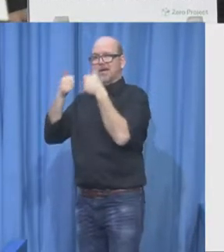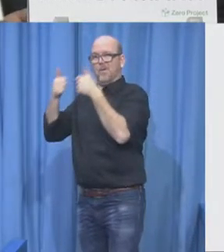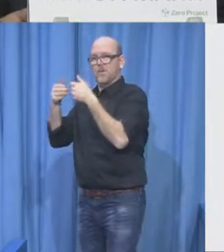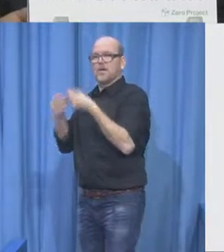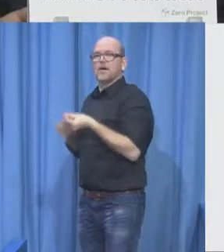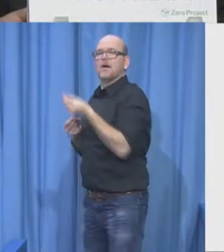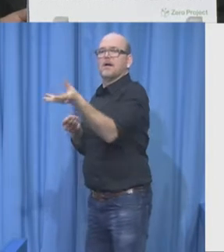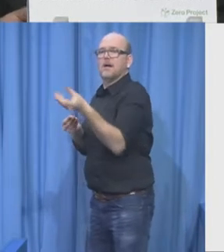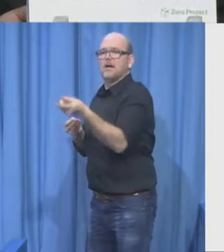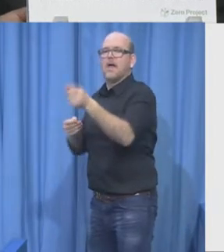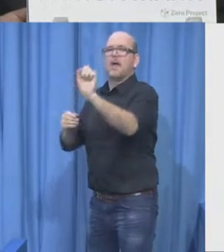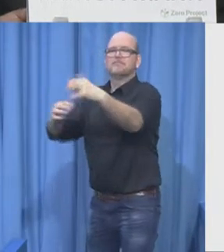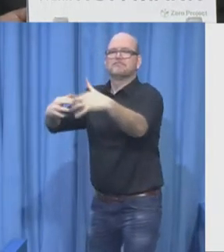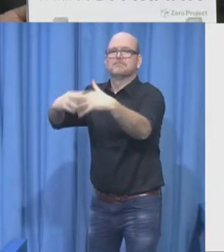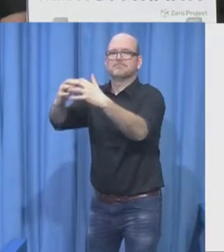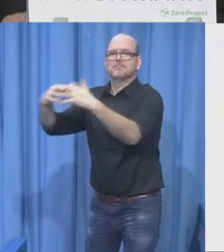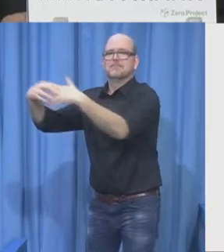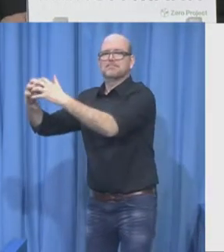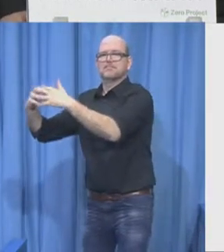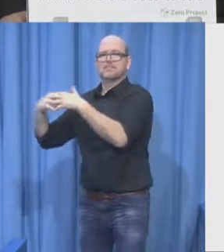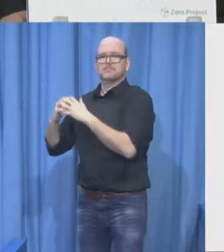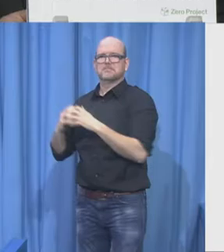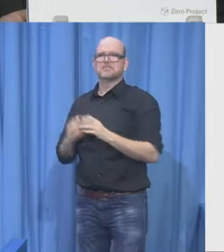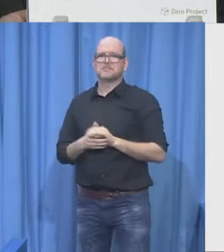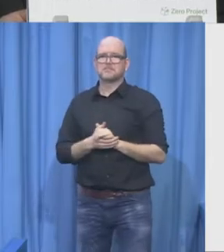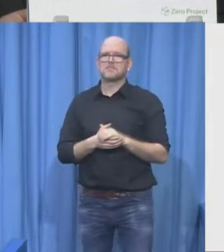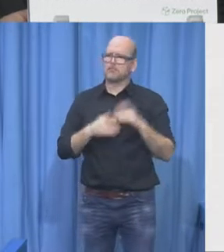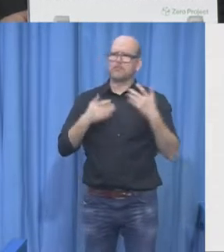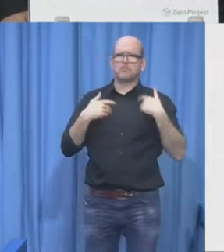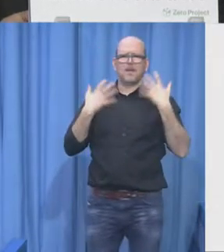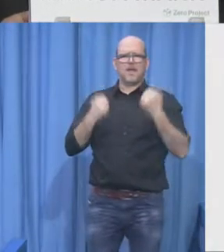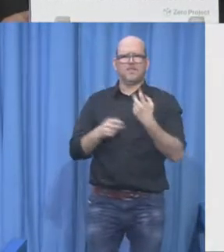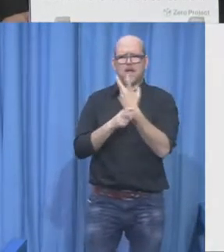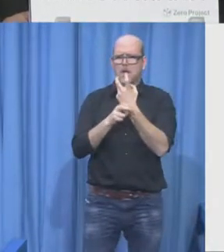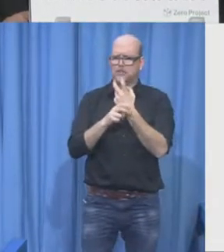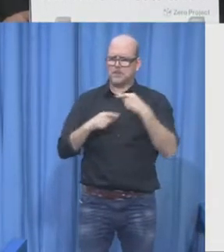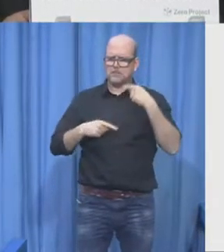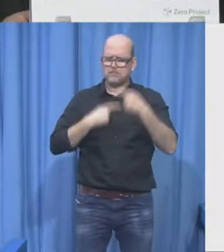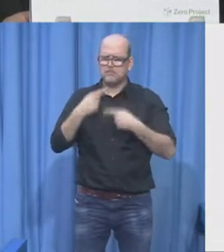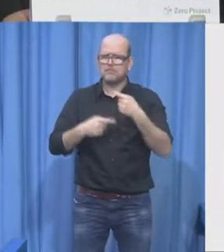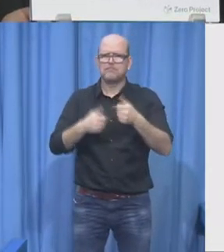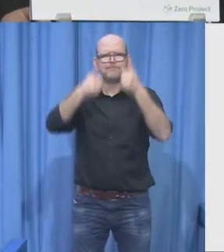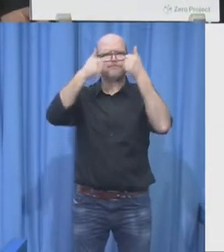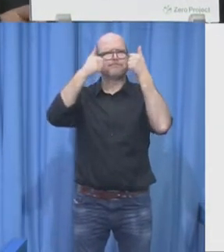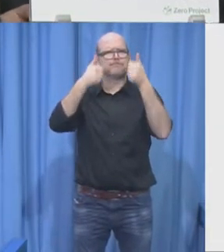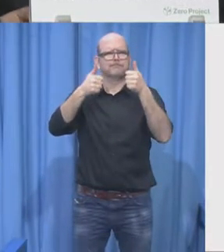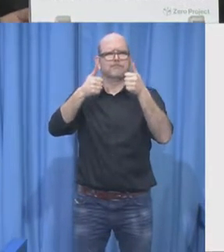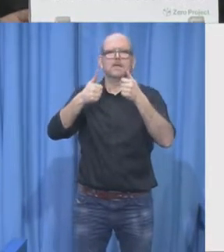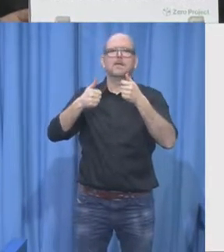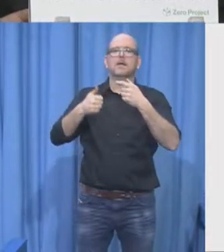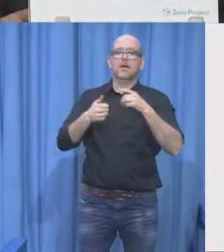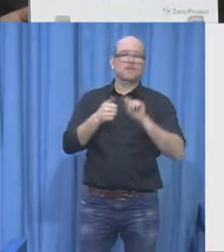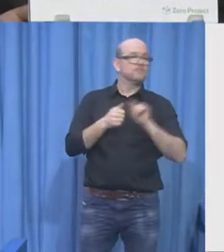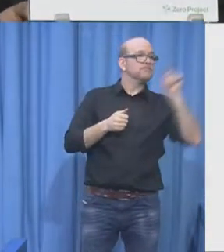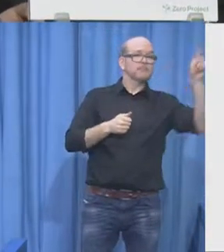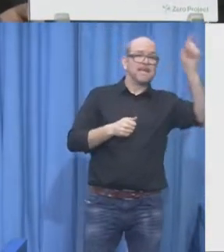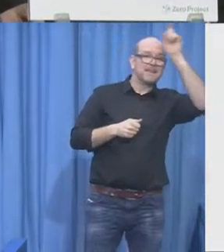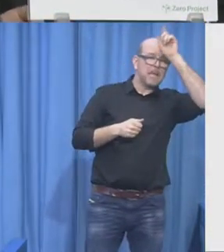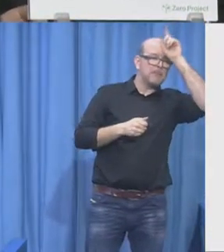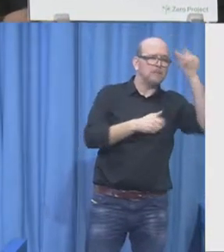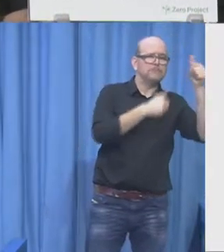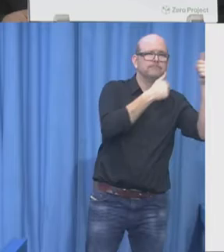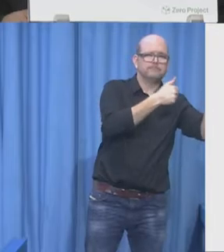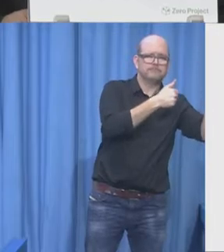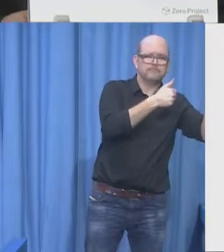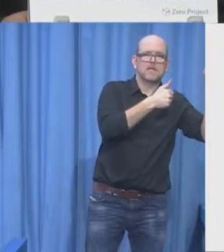then looking for components which are helpful to bring it to the world, more or less. Just a